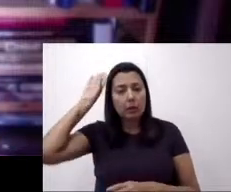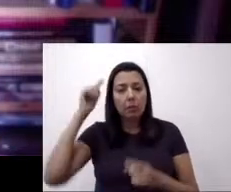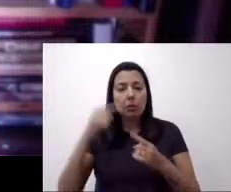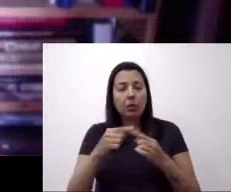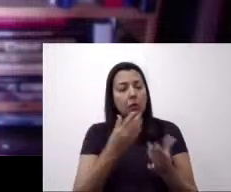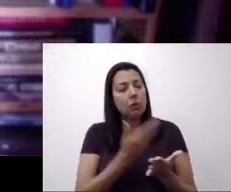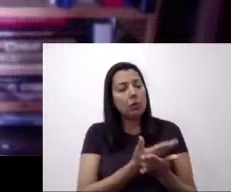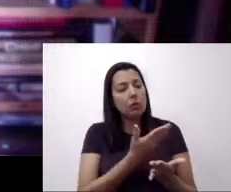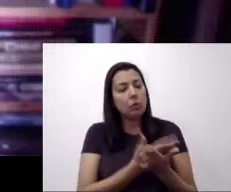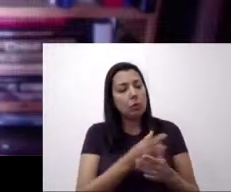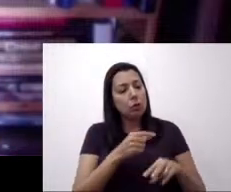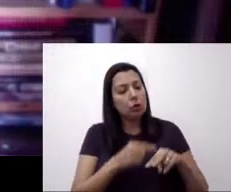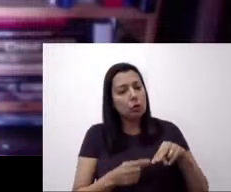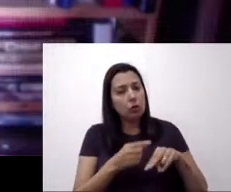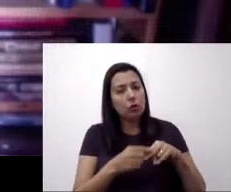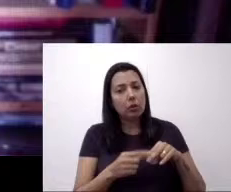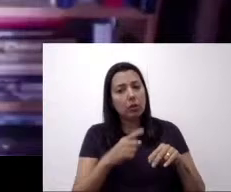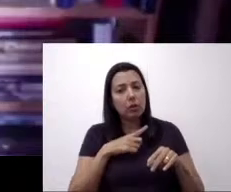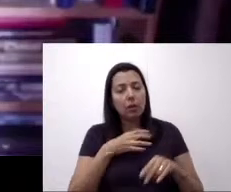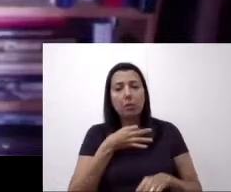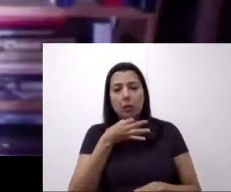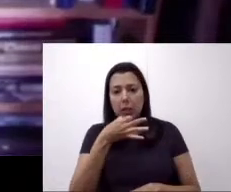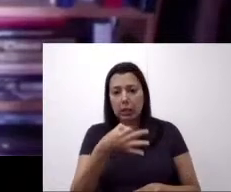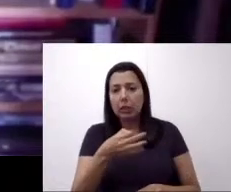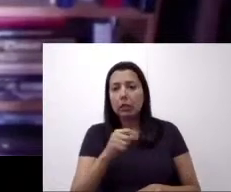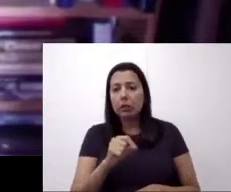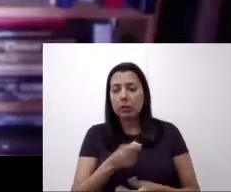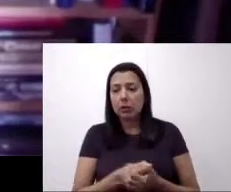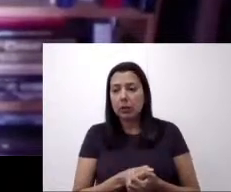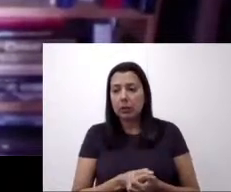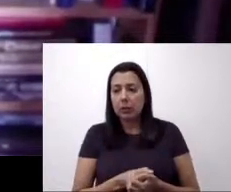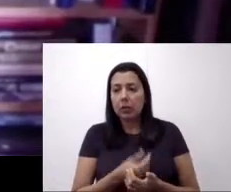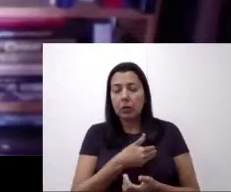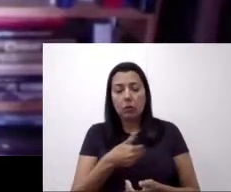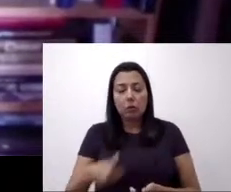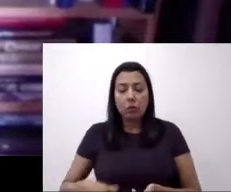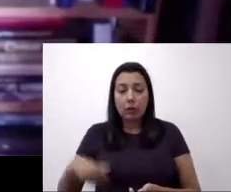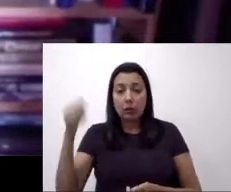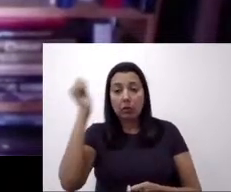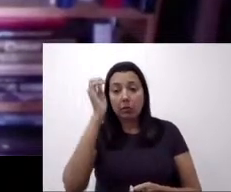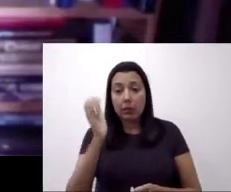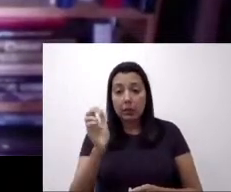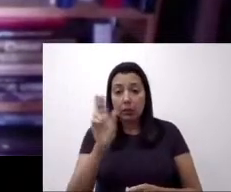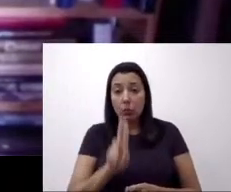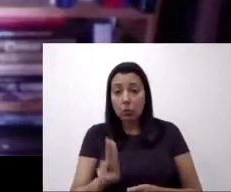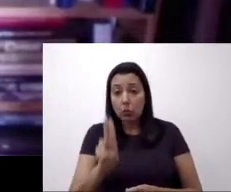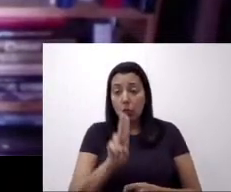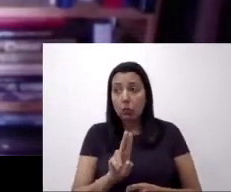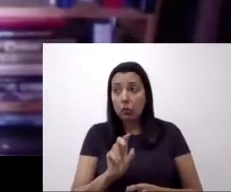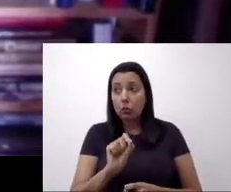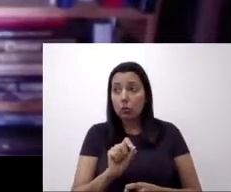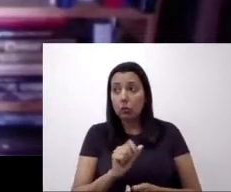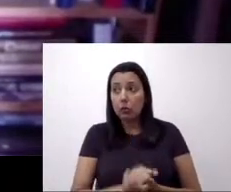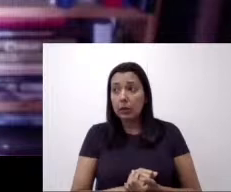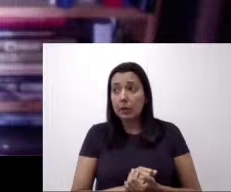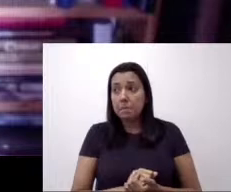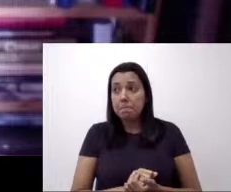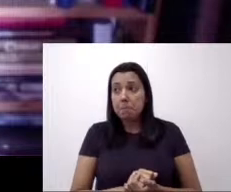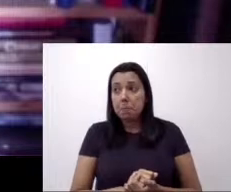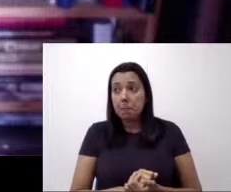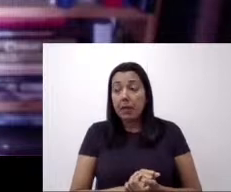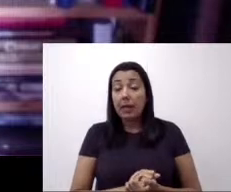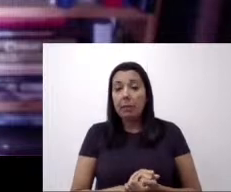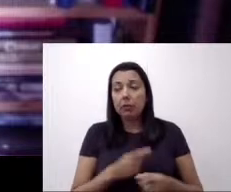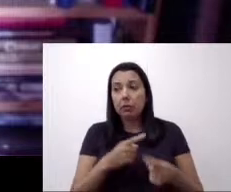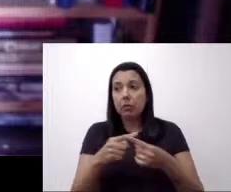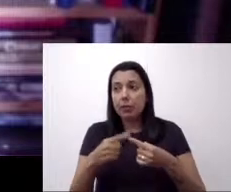because the Brazilian government uses the rhetoric of the Vatican, of